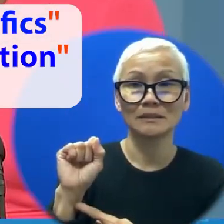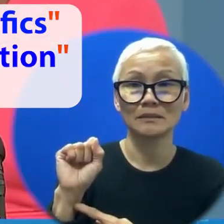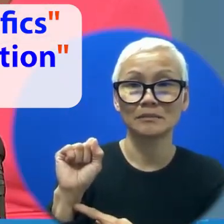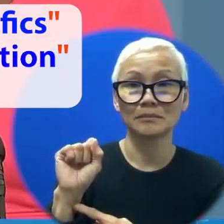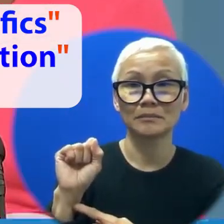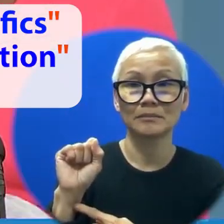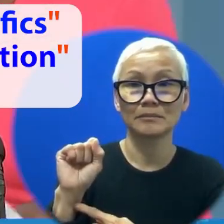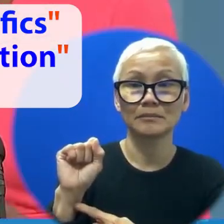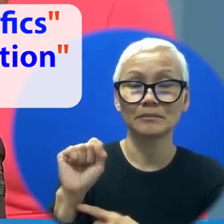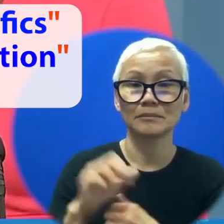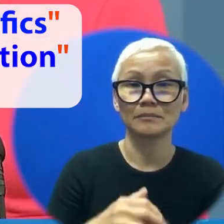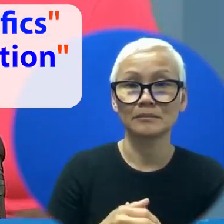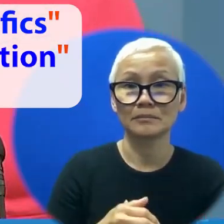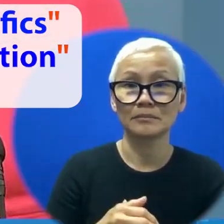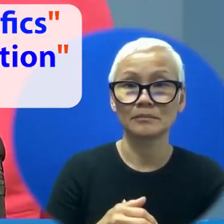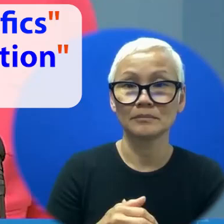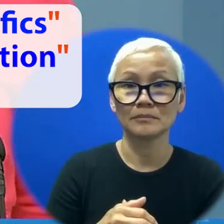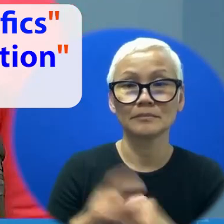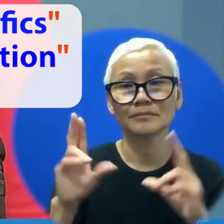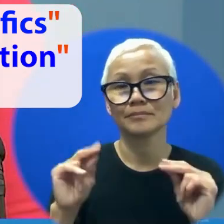I don't want to get into